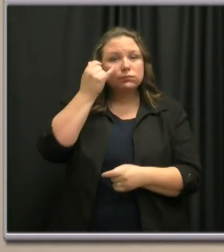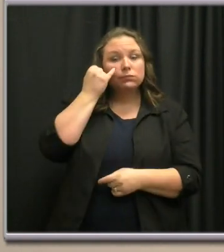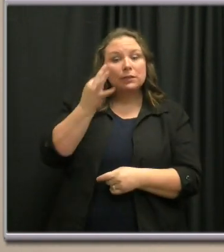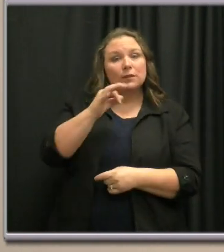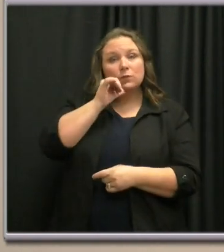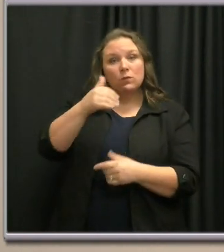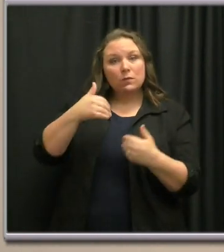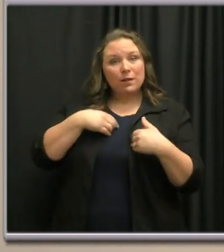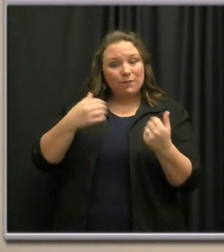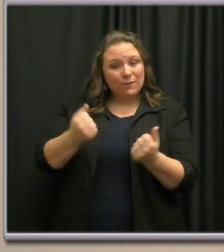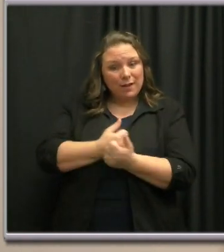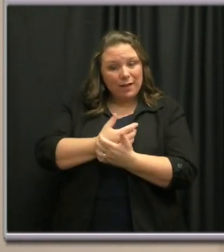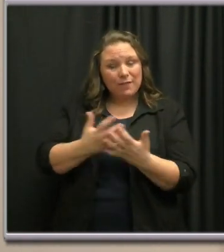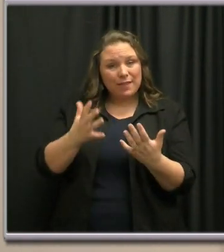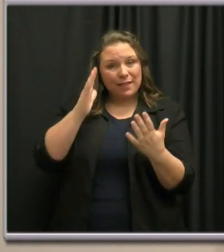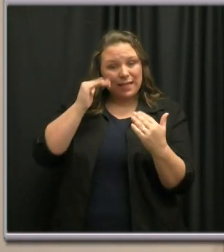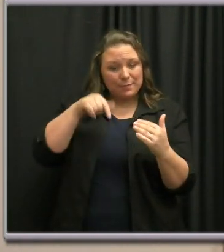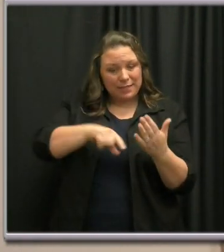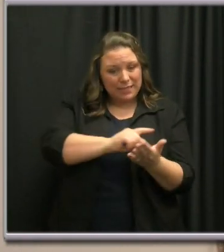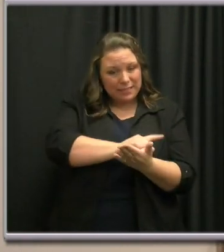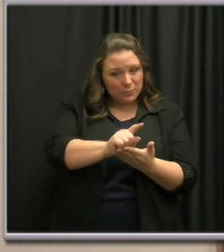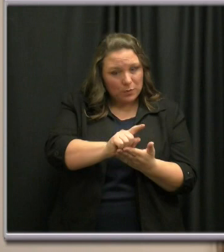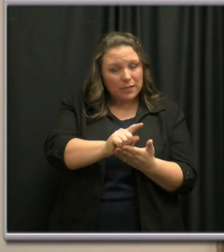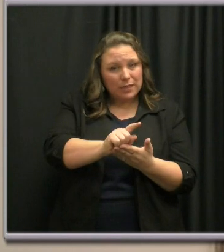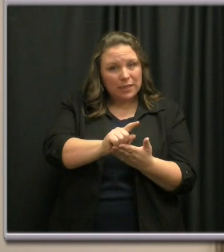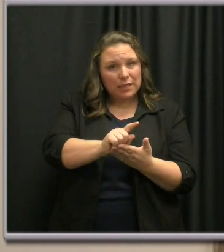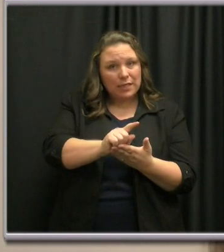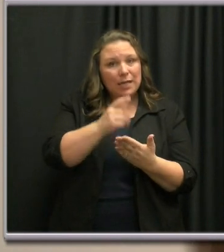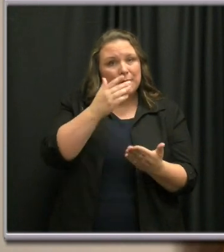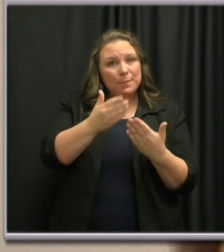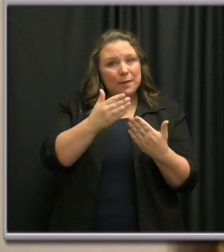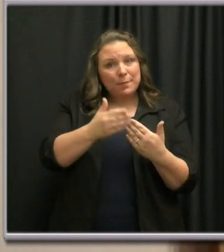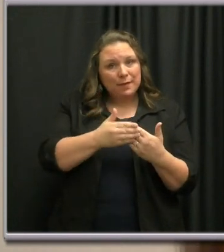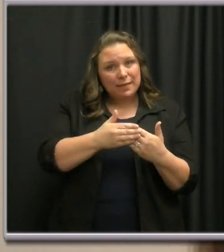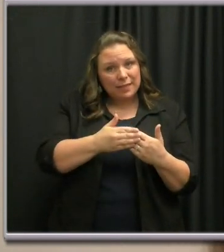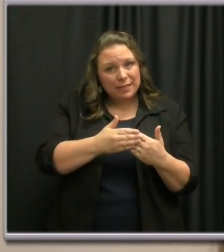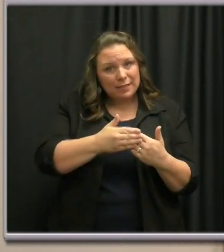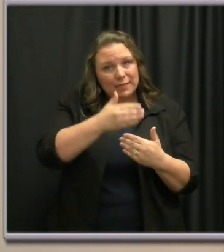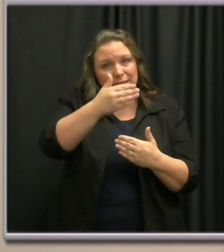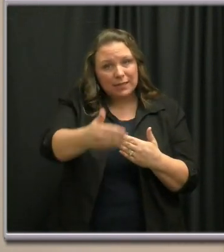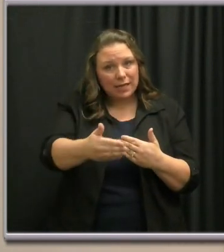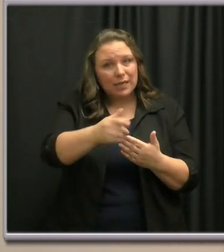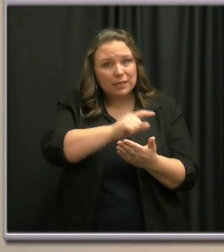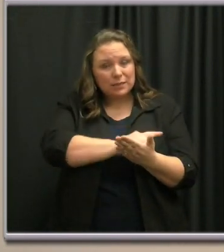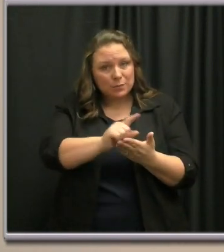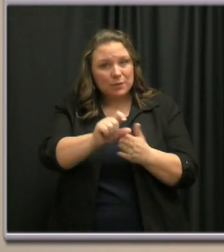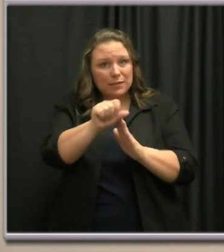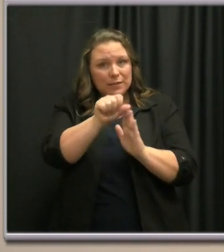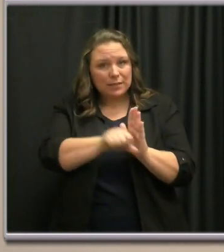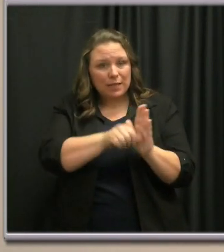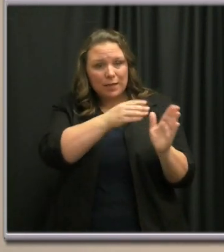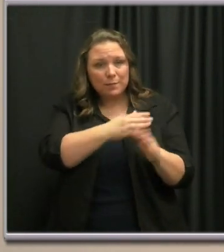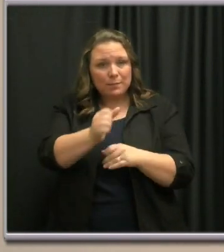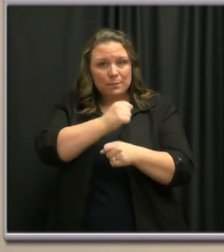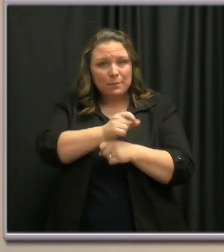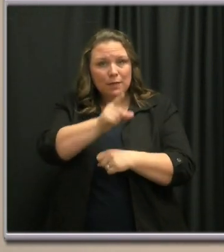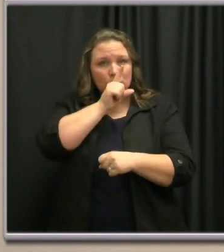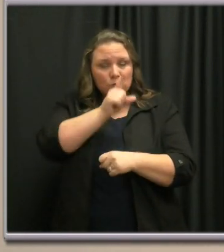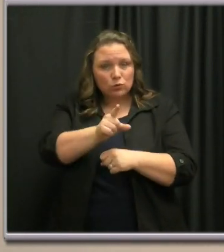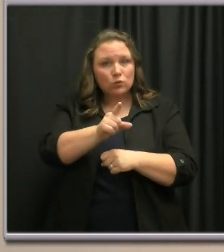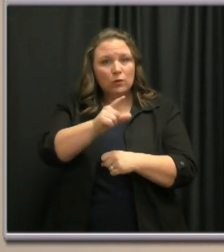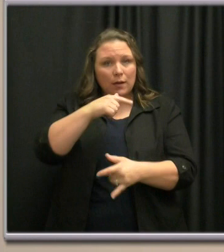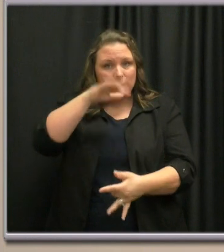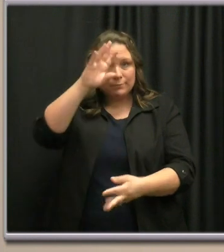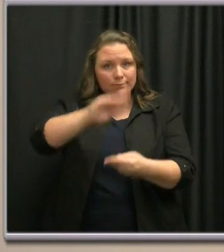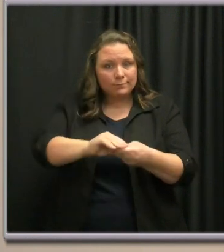get everything they expect this week, the state is planning to make sure that they are